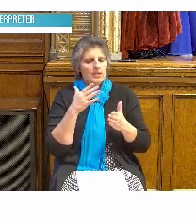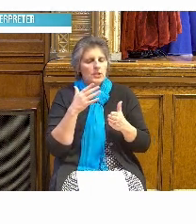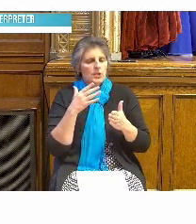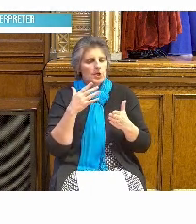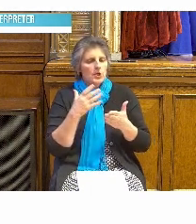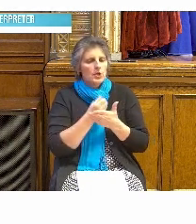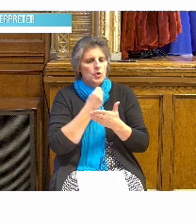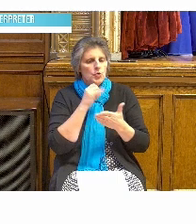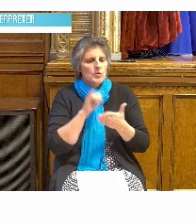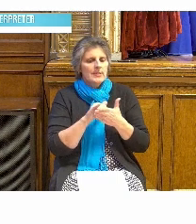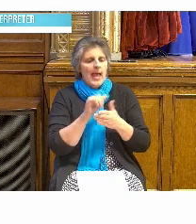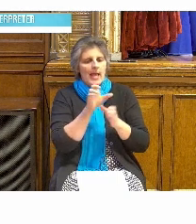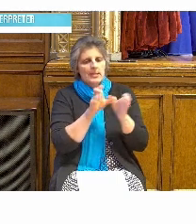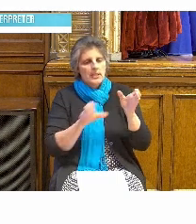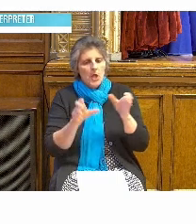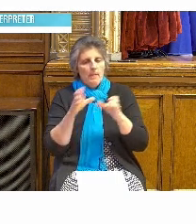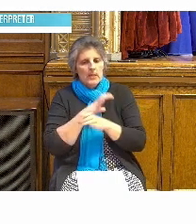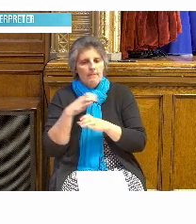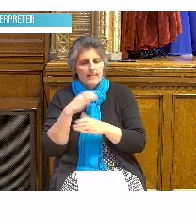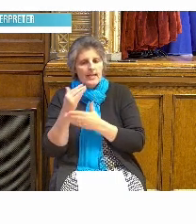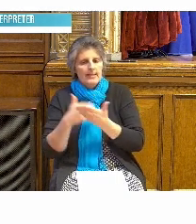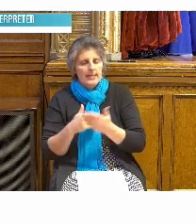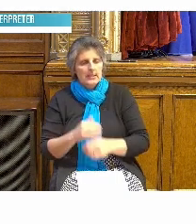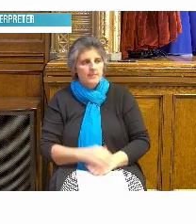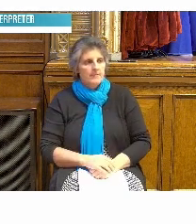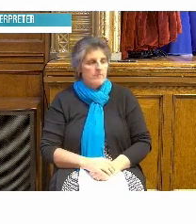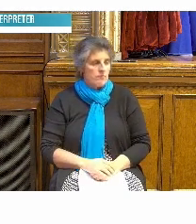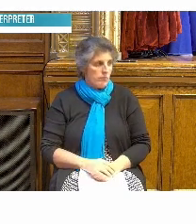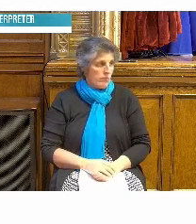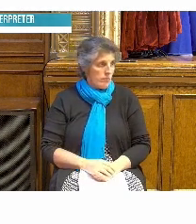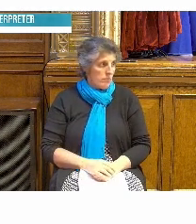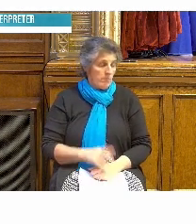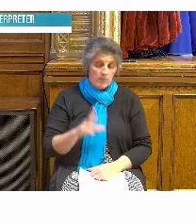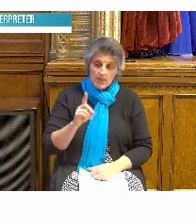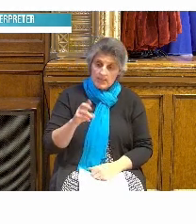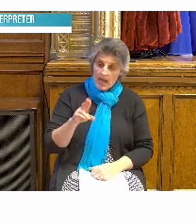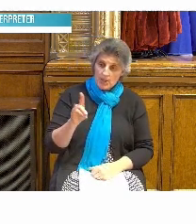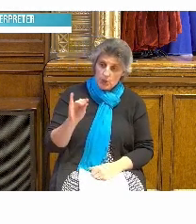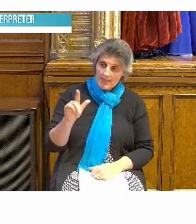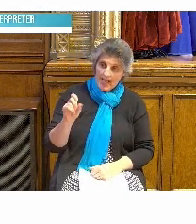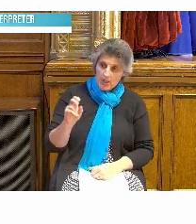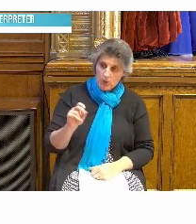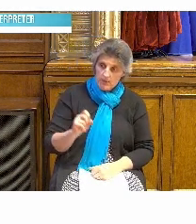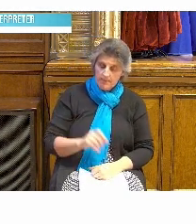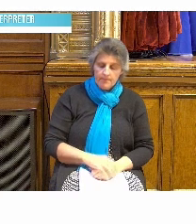that subcommittee list? Dr. Daniels. Dr. Daniels.